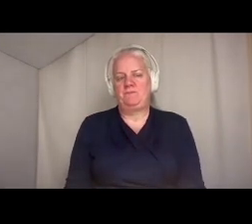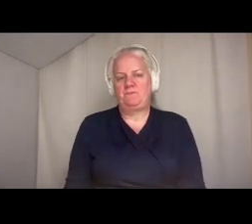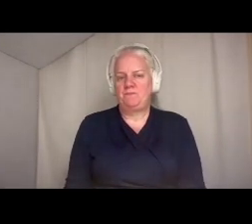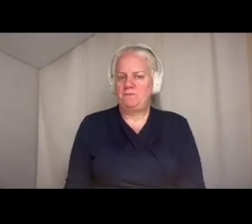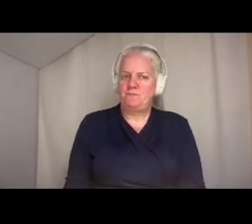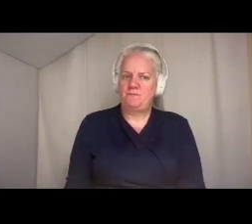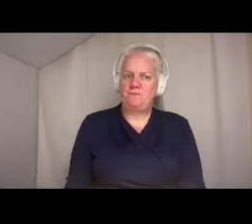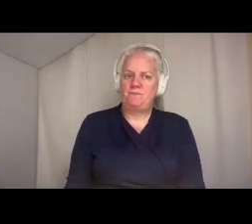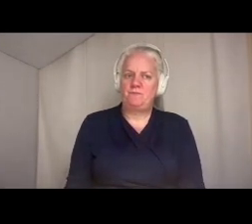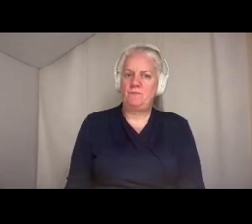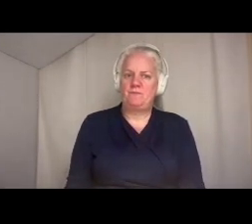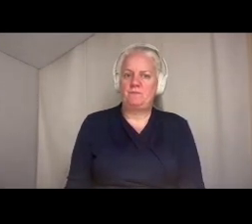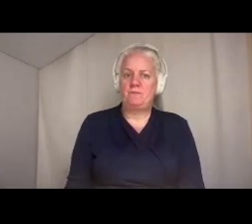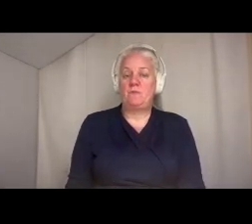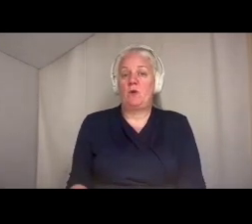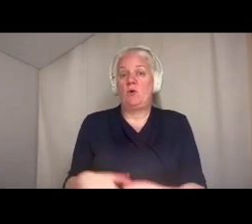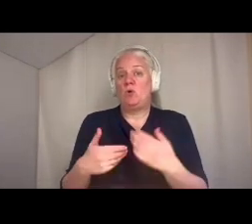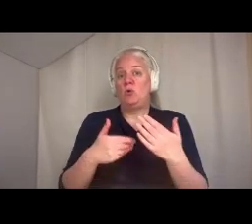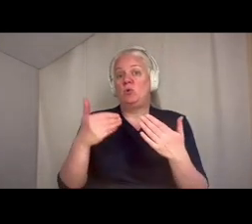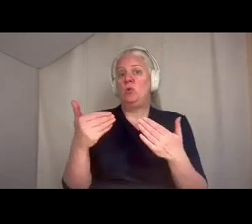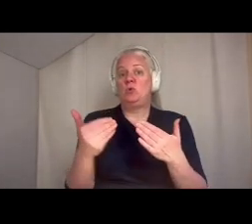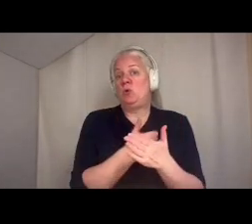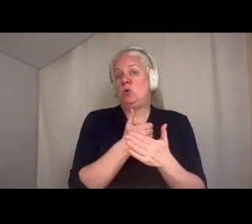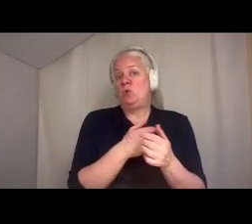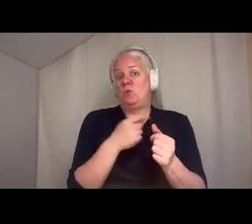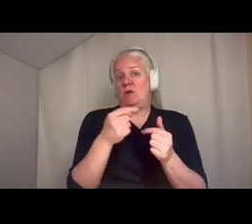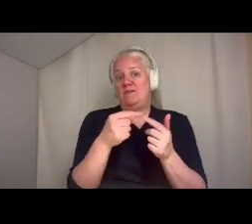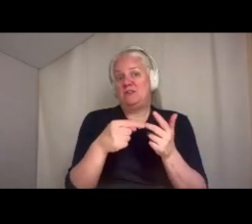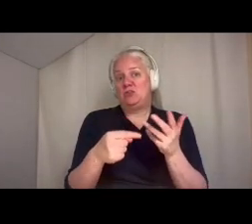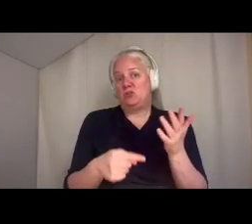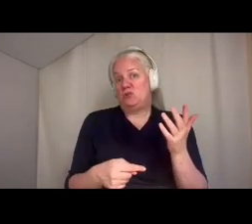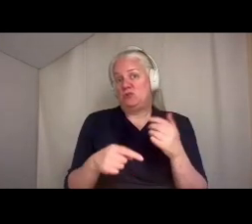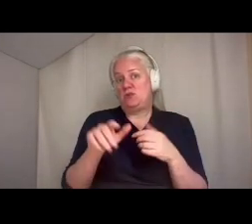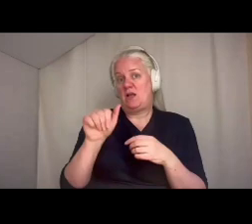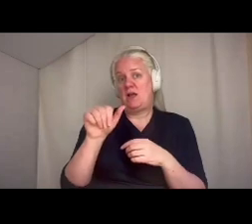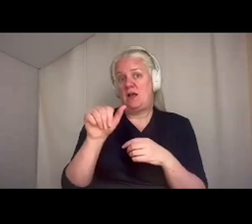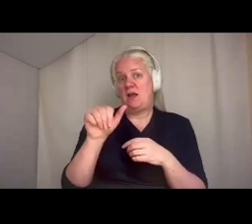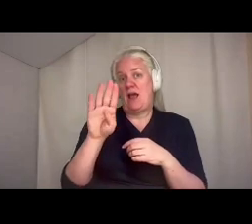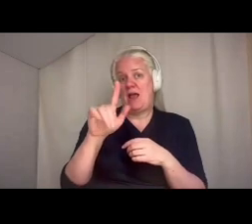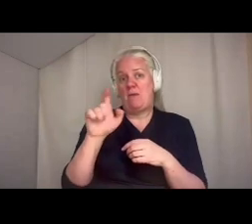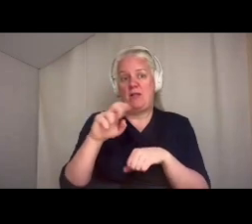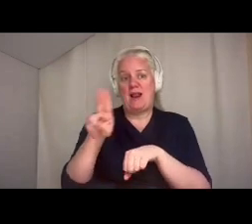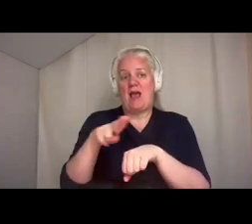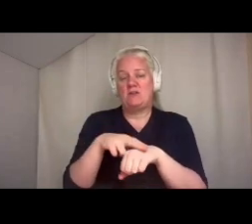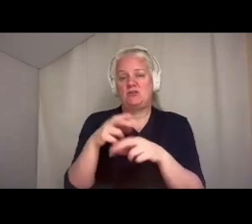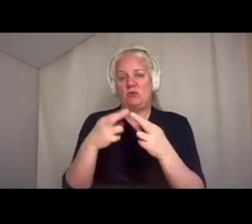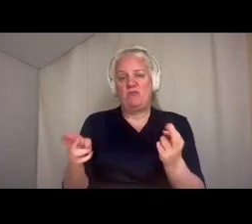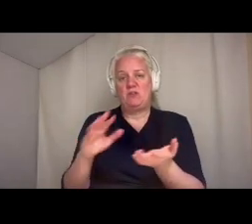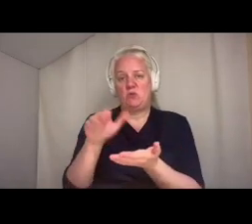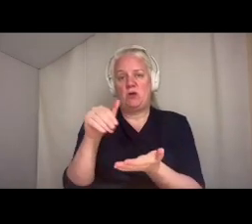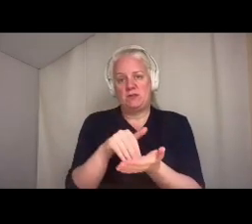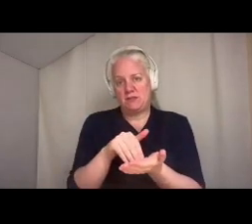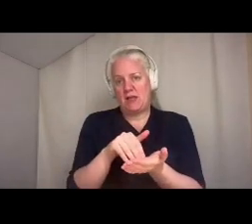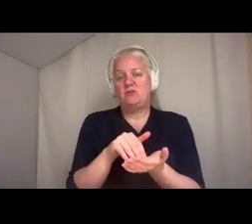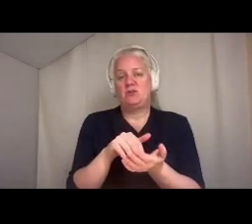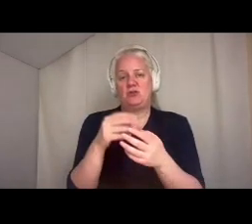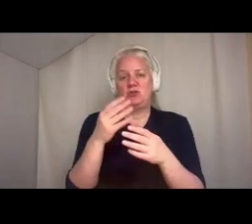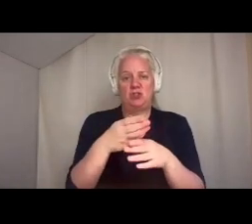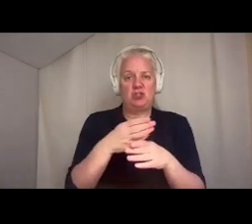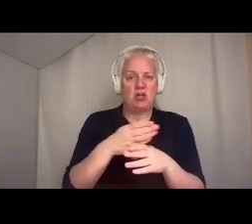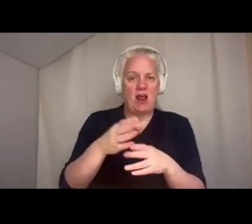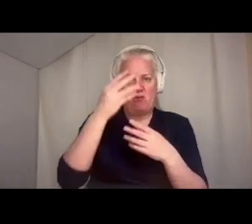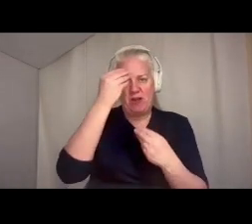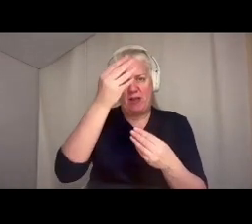So we have new features at the ABLE National Resource Center sharing information about all the ABLE plans that